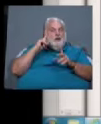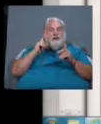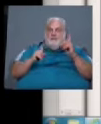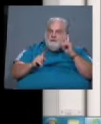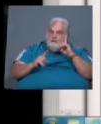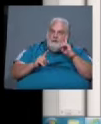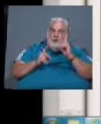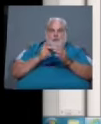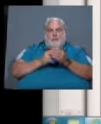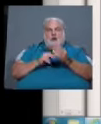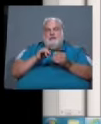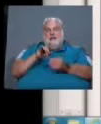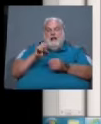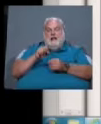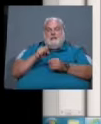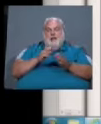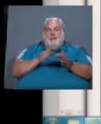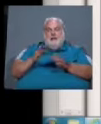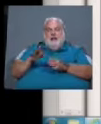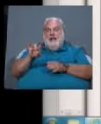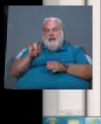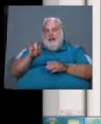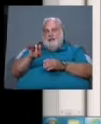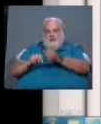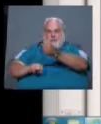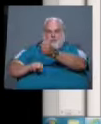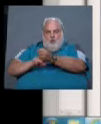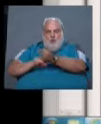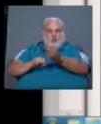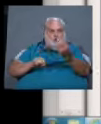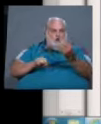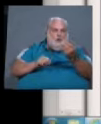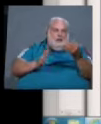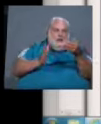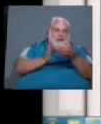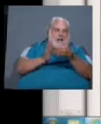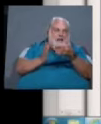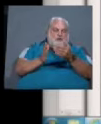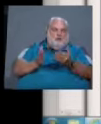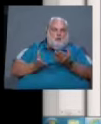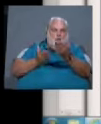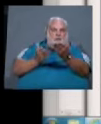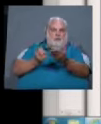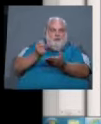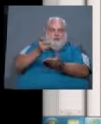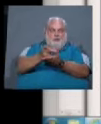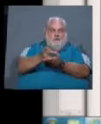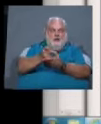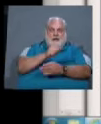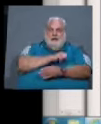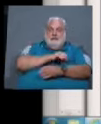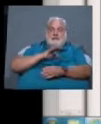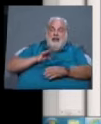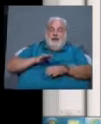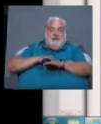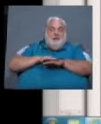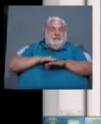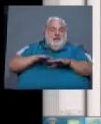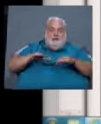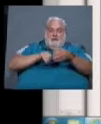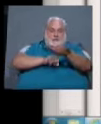and the applicant, the Planning Commission voted 8 ayes and 2 noes to recommend approval. Staff is not in support of